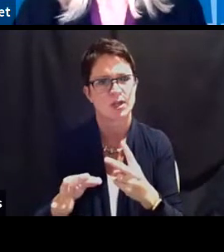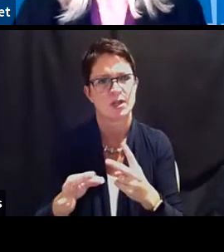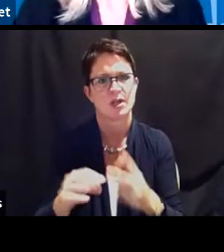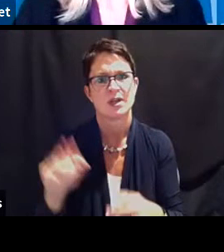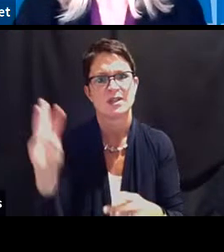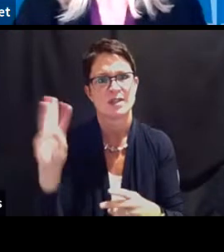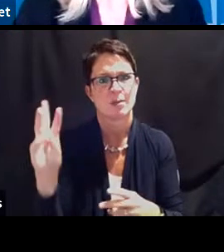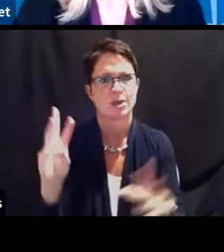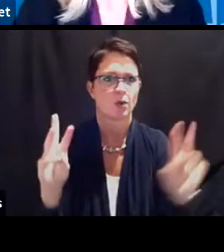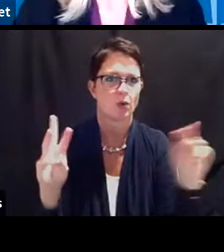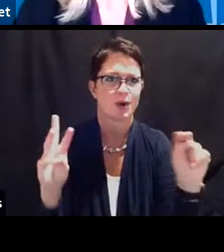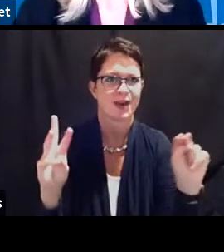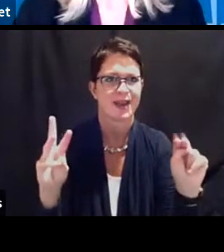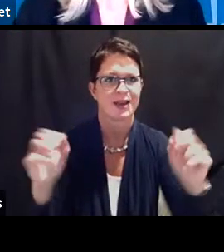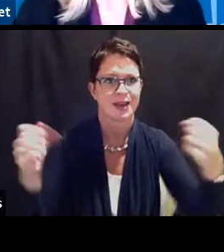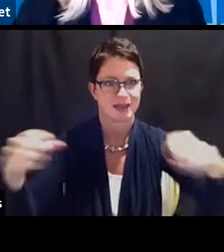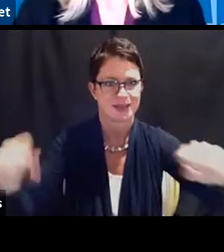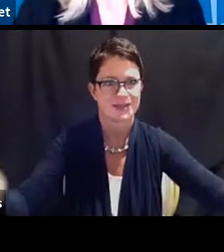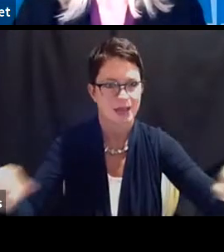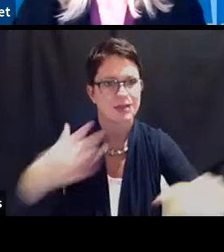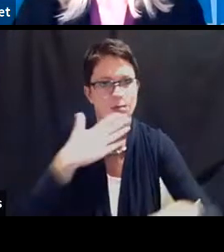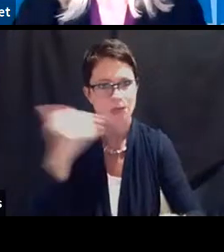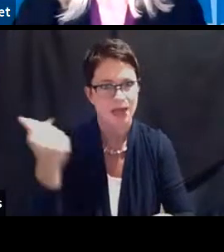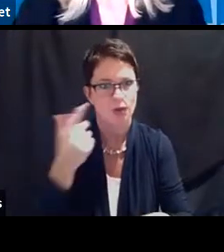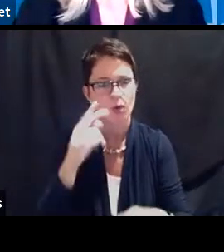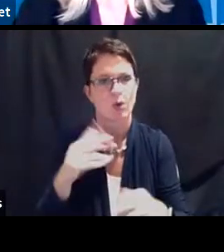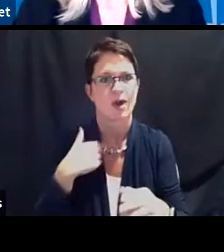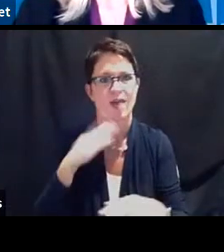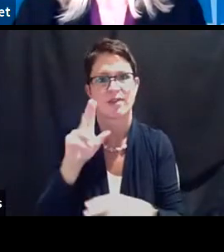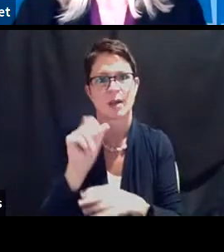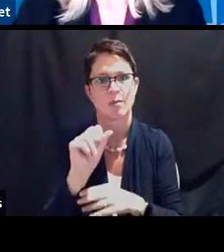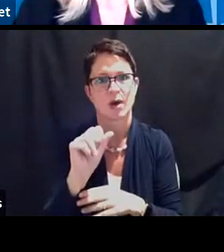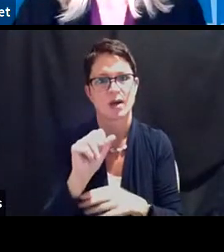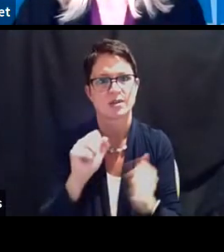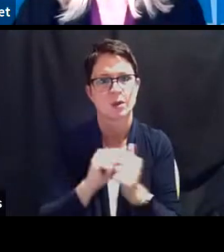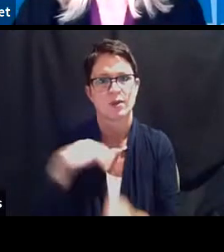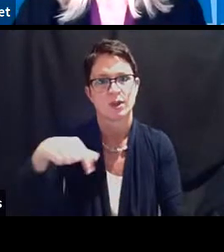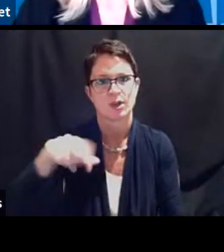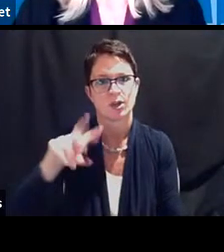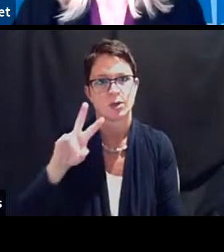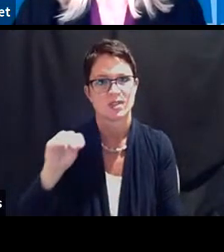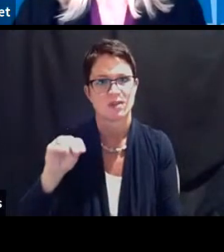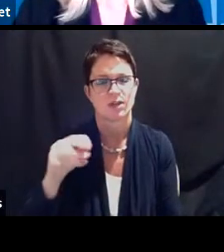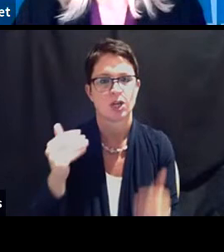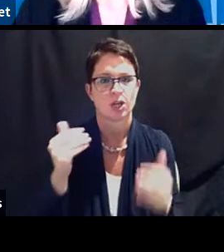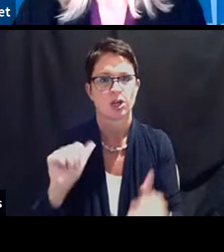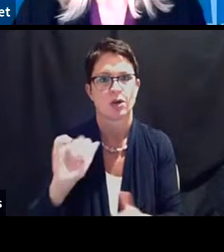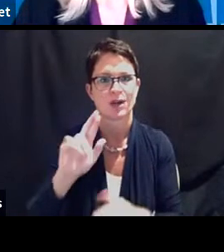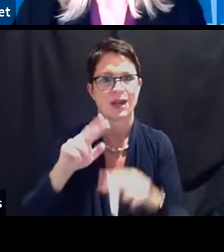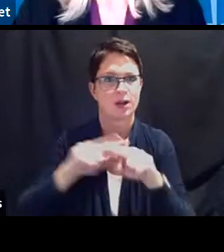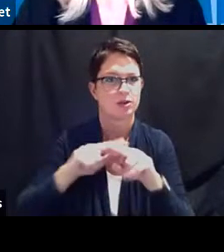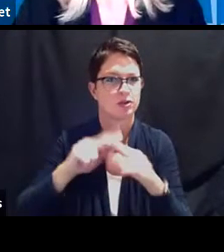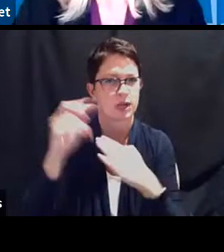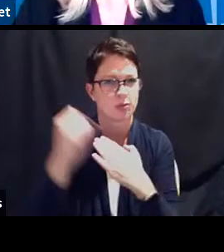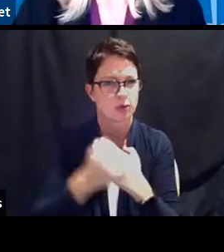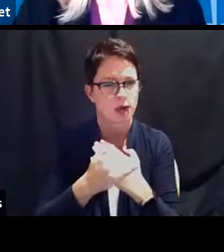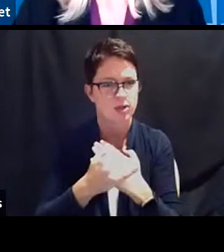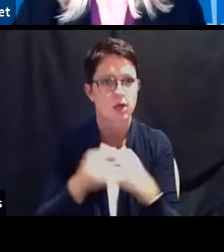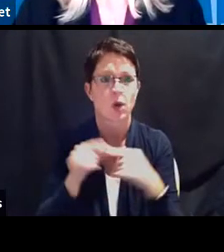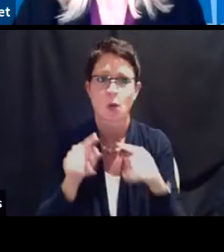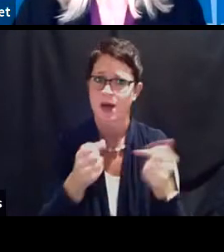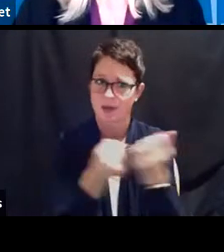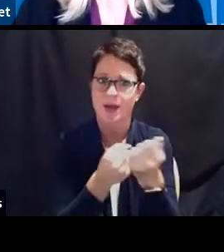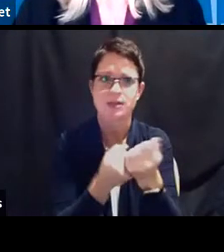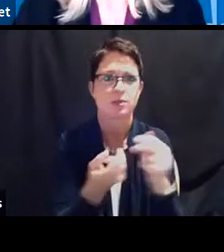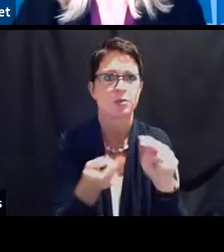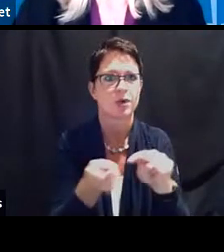W trains from the current terminus or creating a busway with the Q70. The current air train project, while I support the